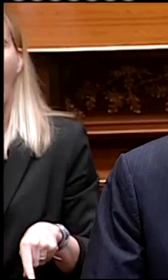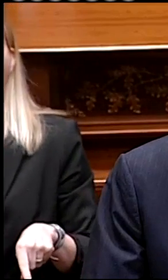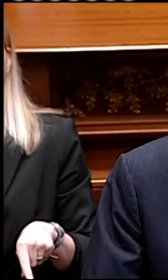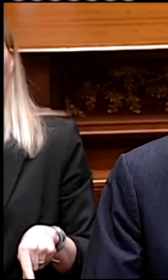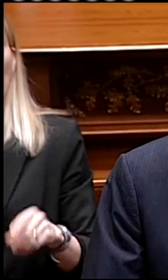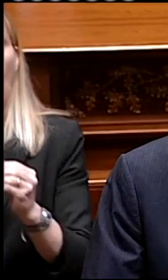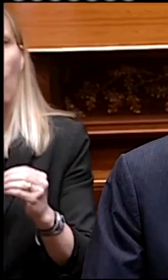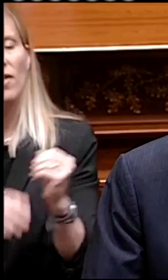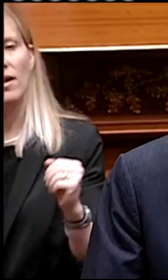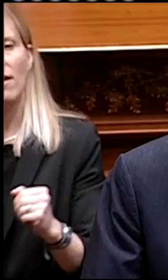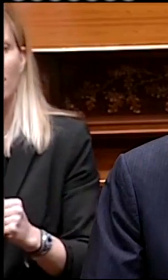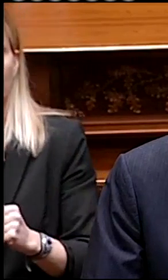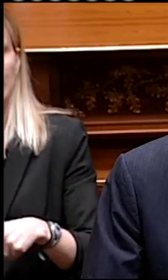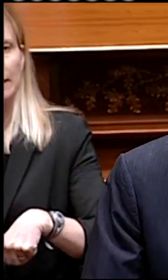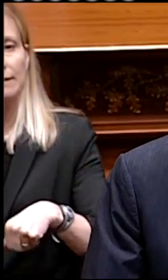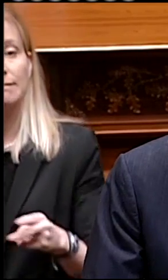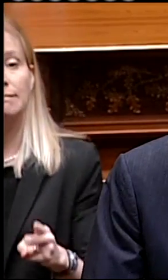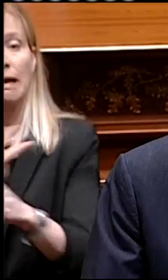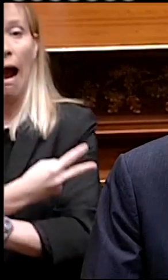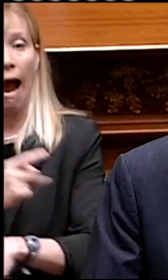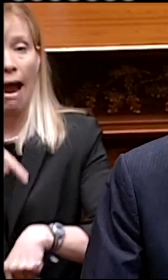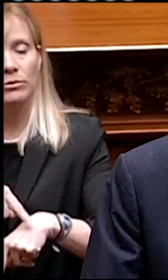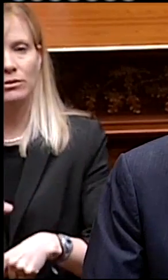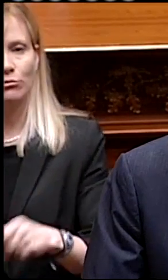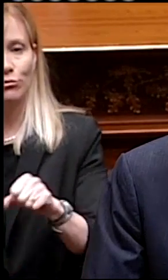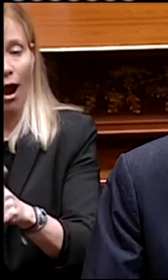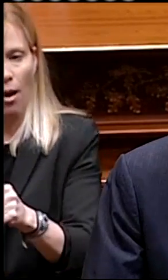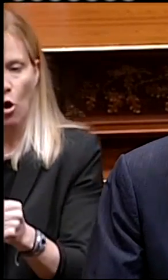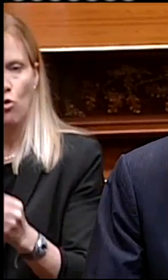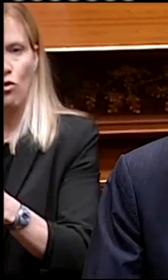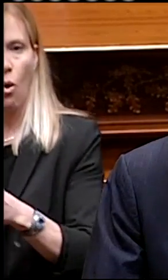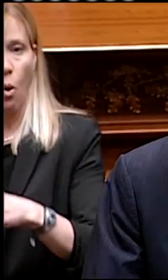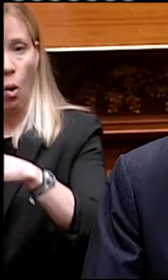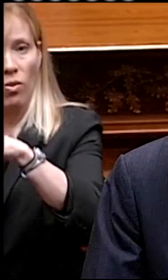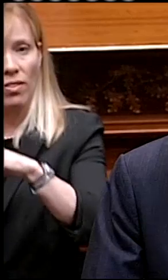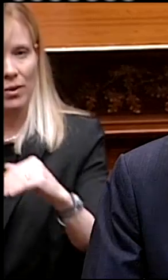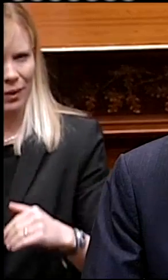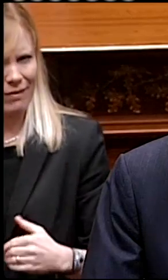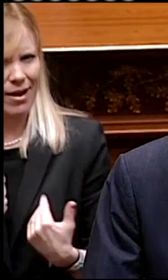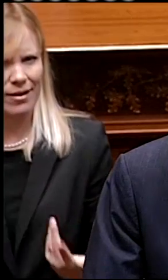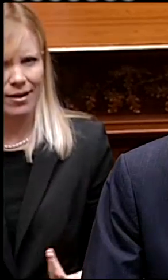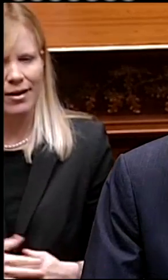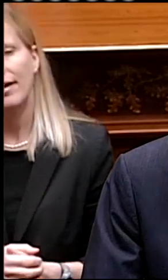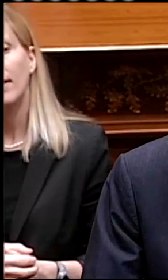had more than 15 times the job growth that we've had.